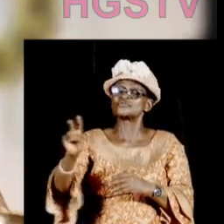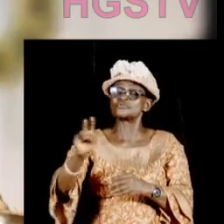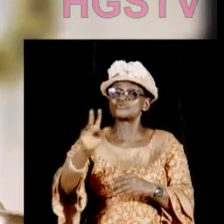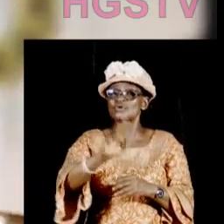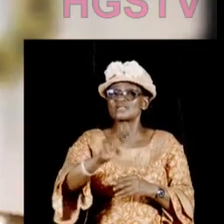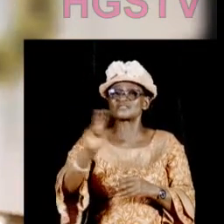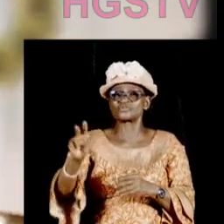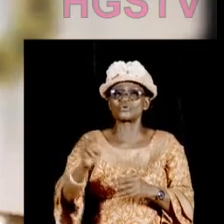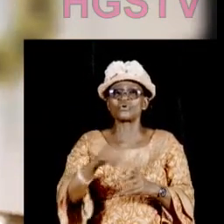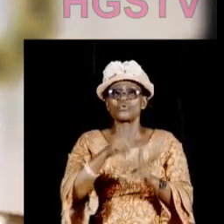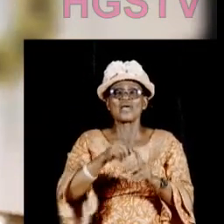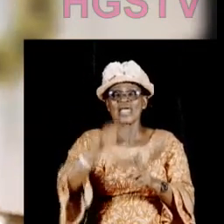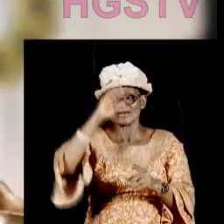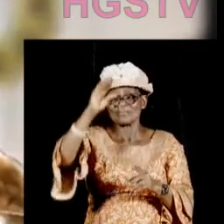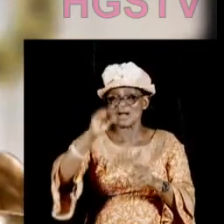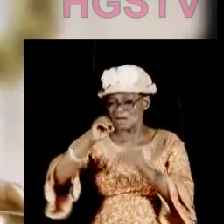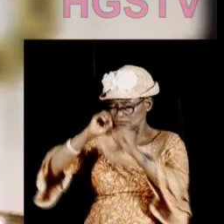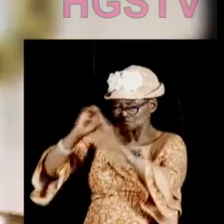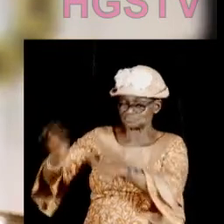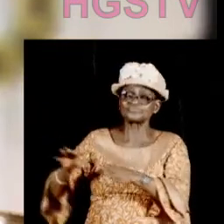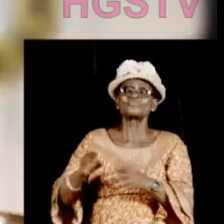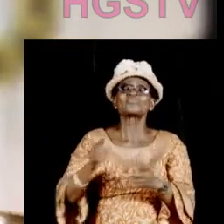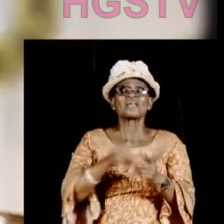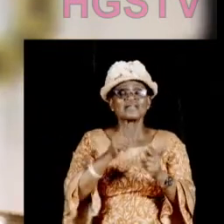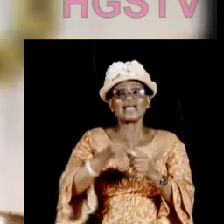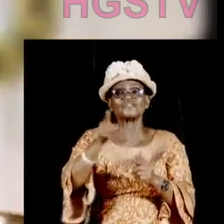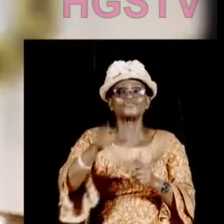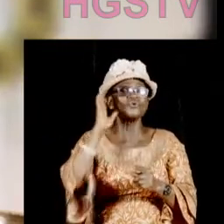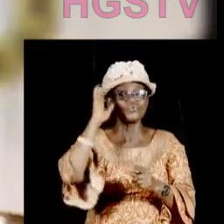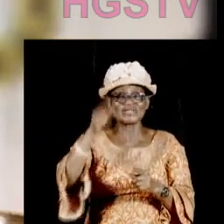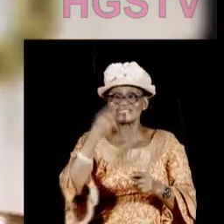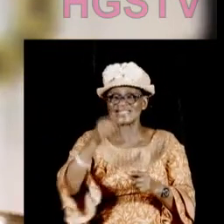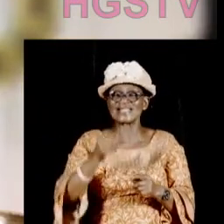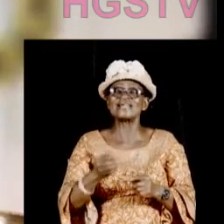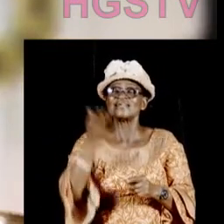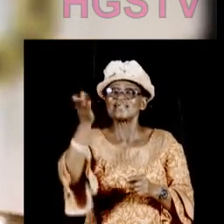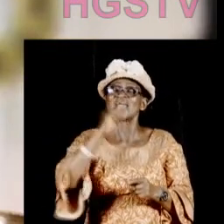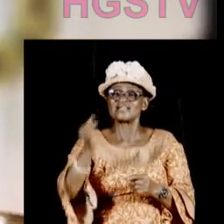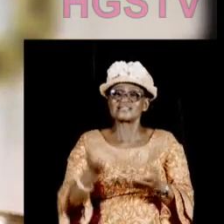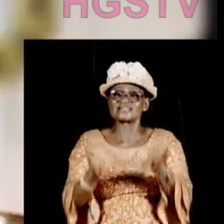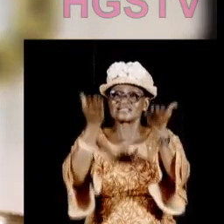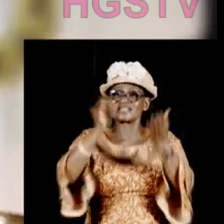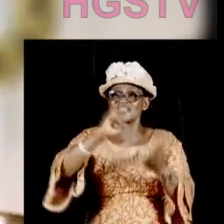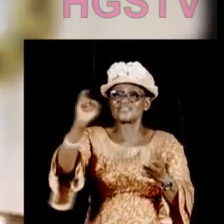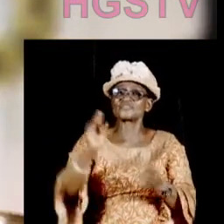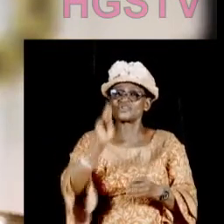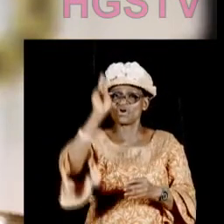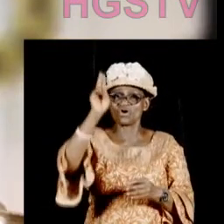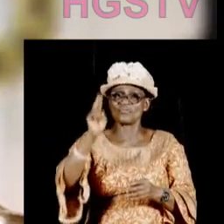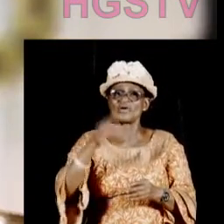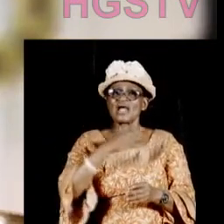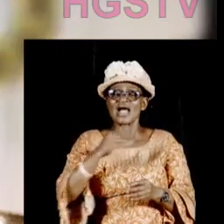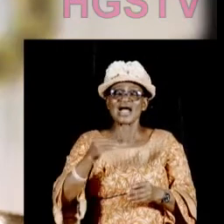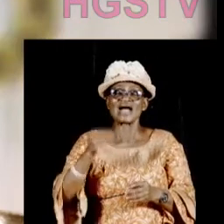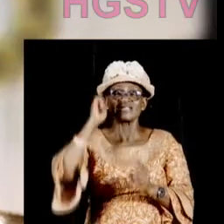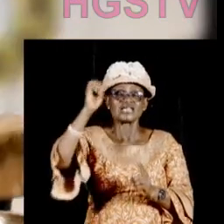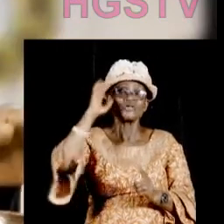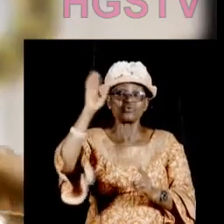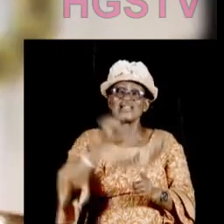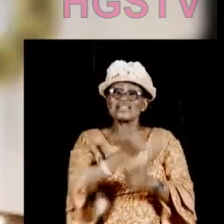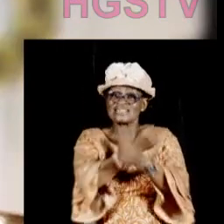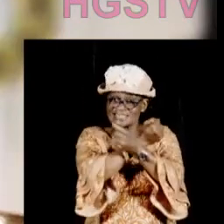Job 22:29. When men are cast down, then thou shalt say there is lifting up, and it shall save the humble person.